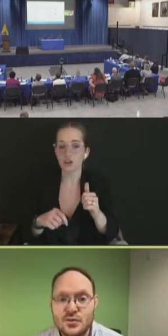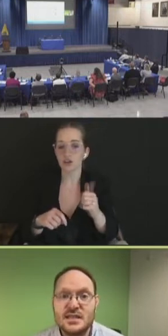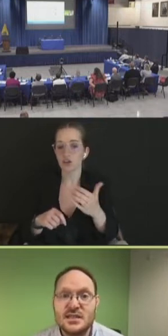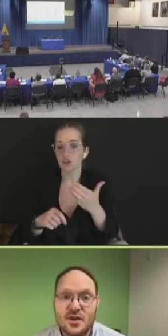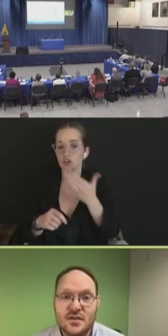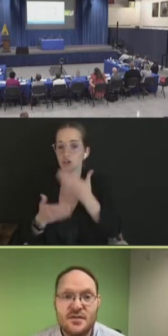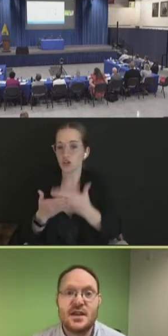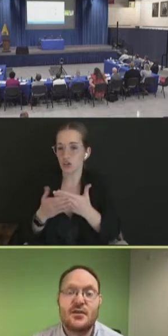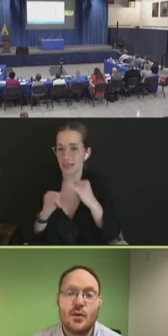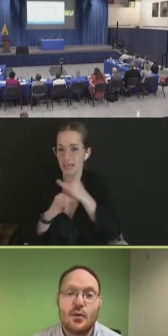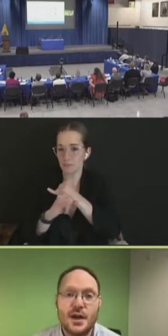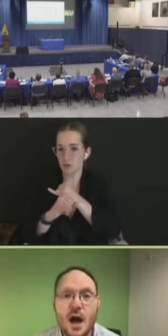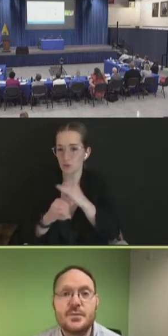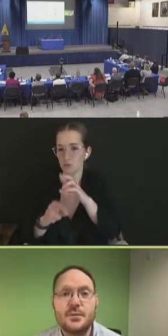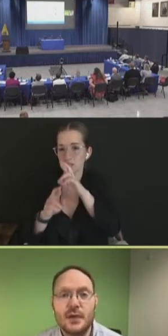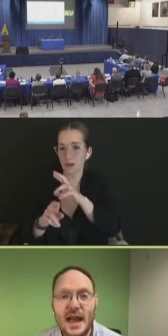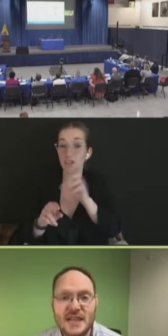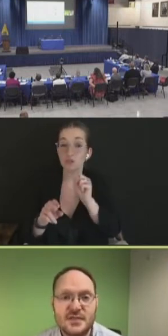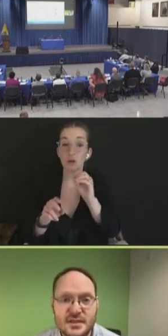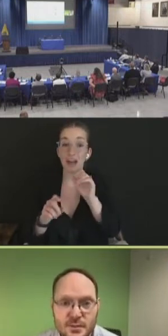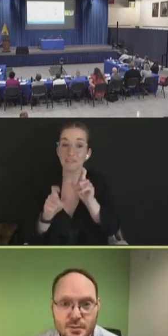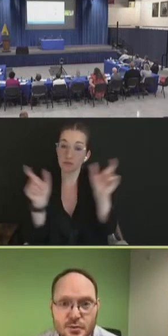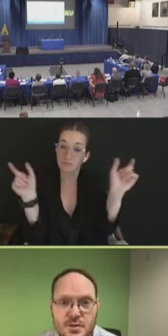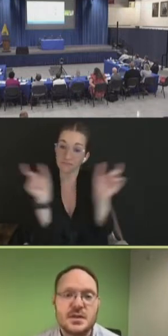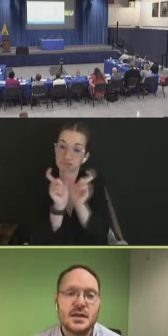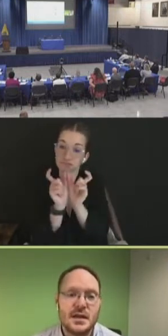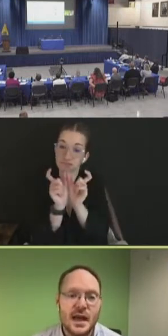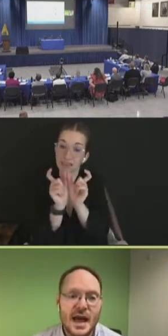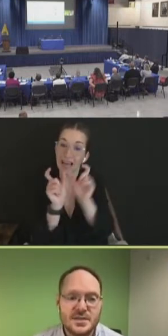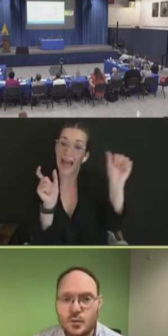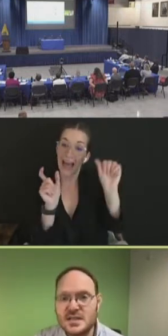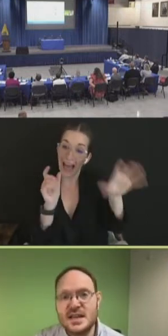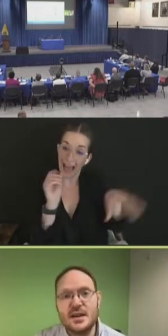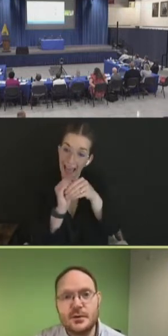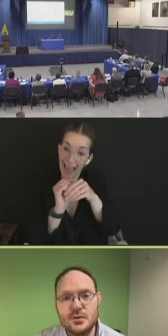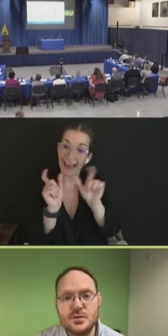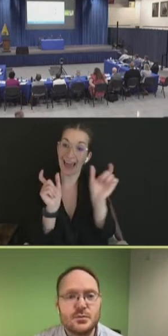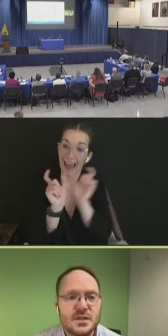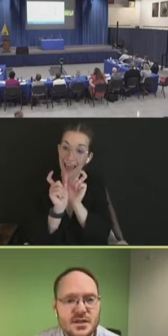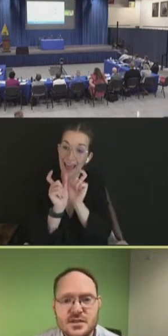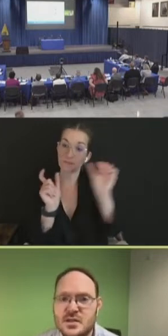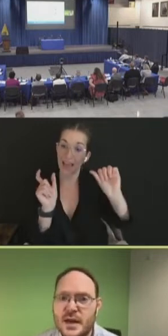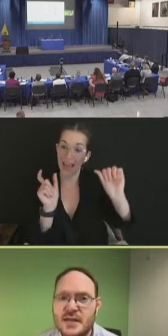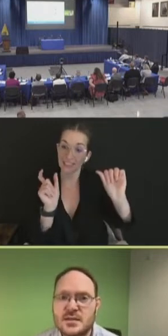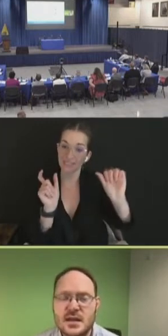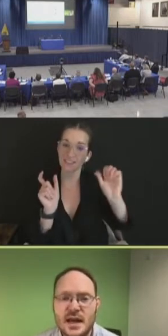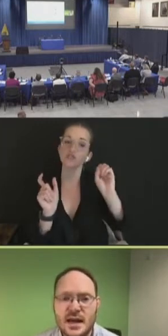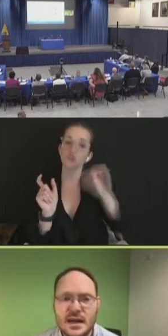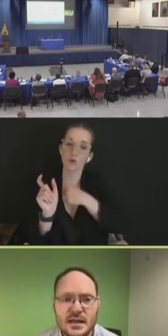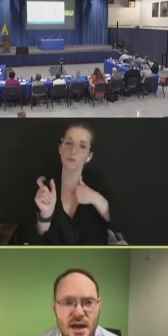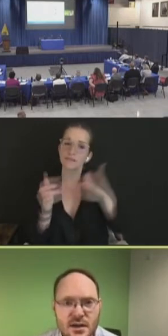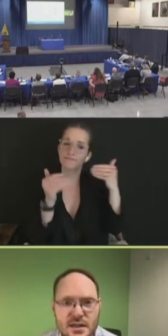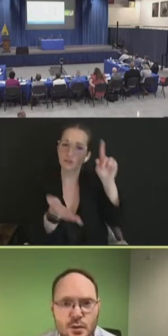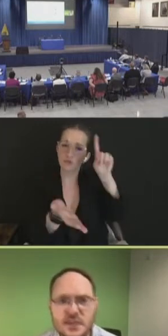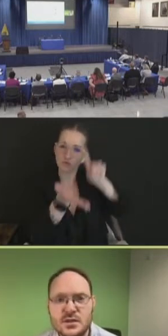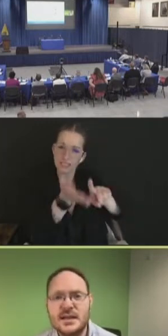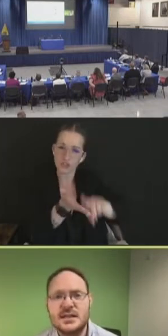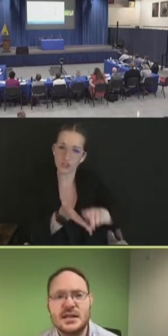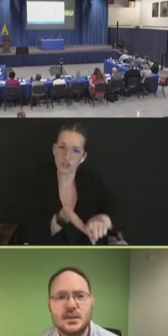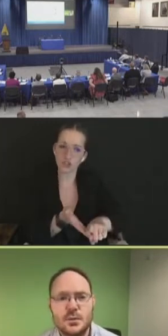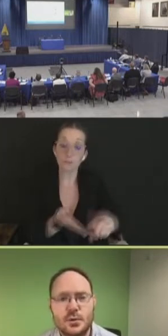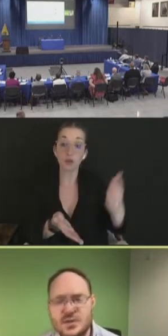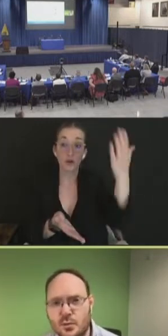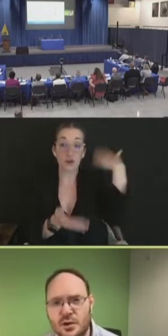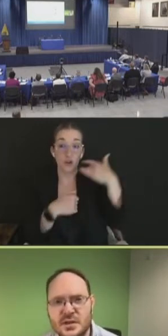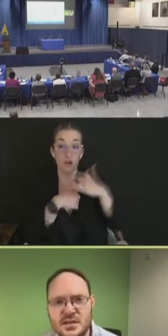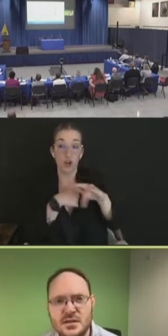this, you need to try and figure out an optimal adjuvanted approach. And so we set about doing some research in the space early in 2020,